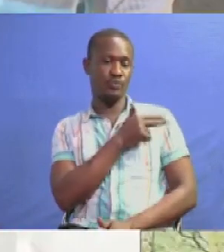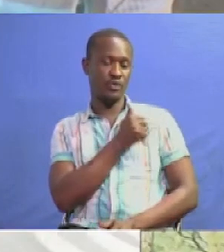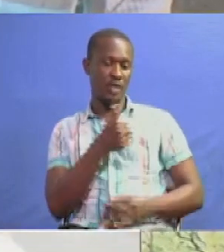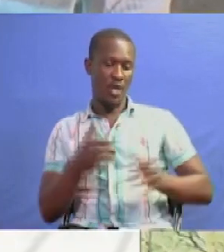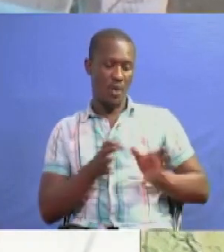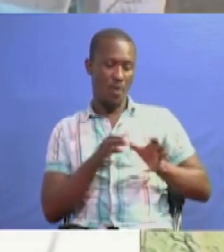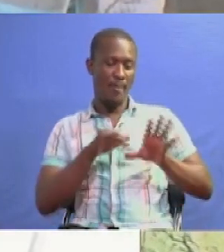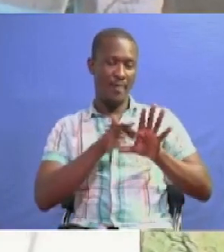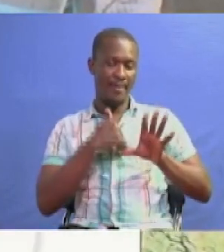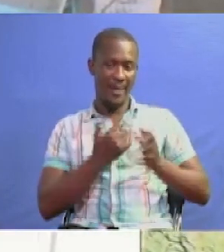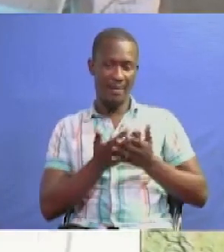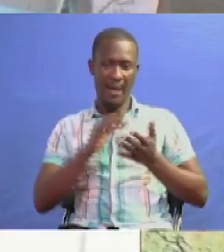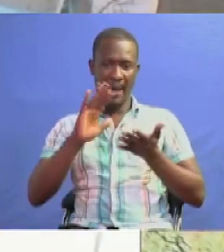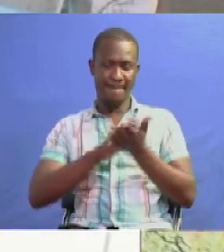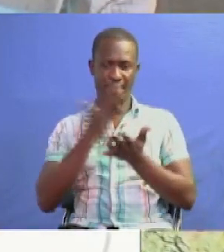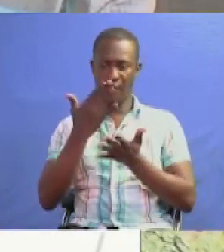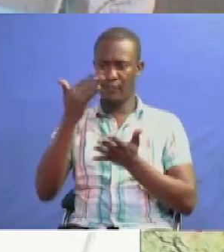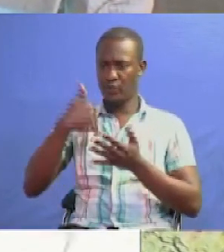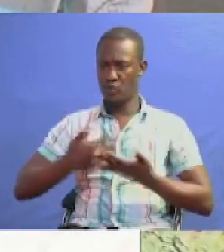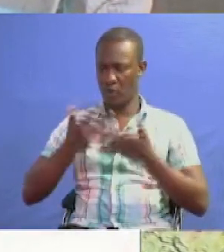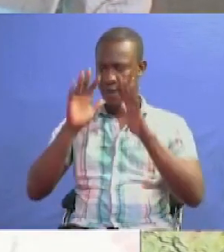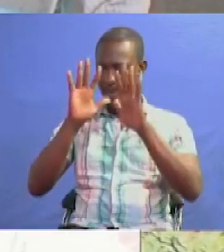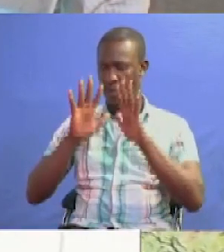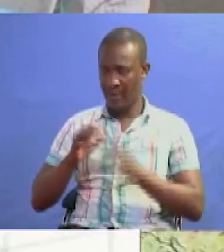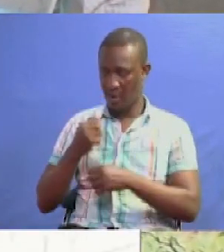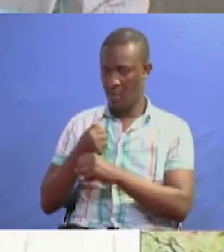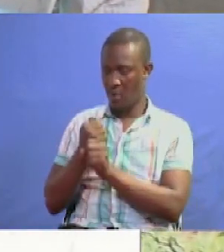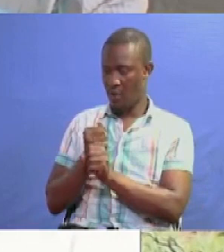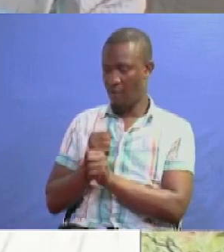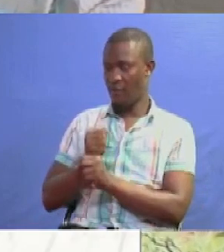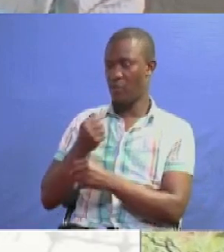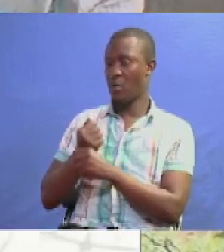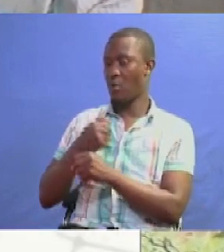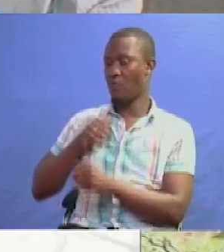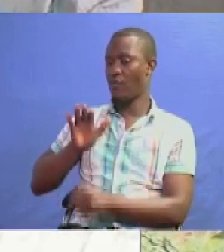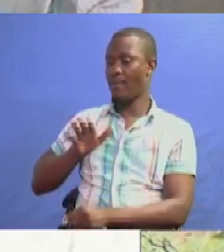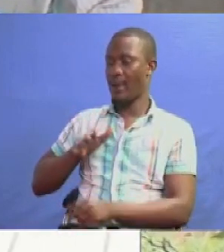have praised this ward for providing a critical role for the health of expectant mothers